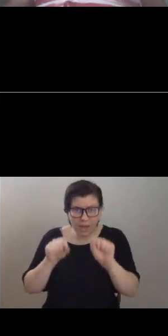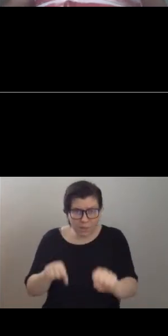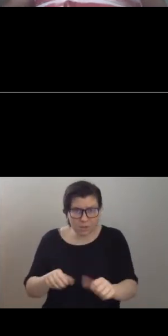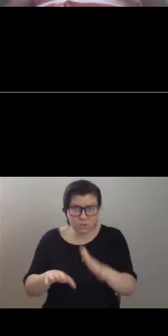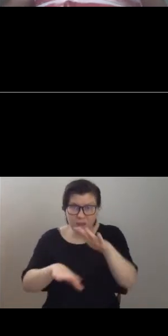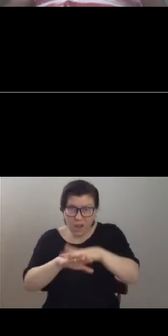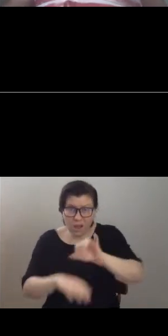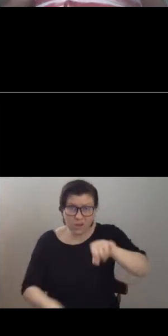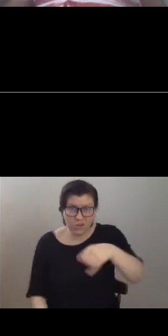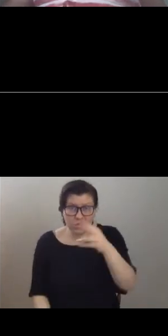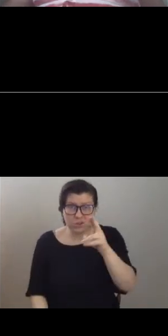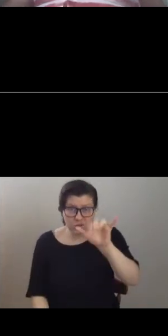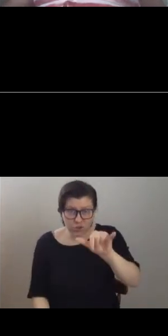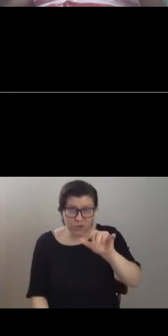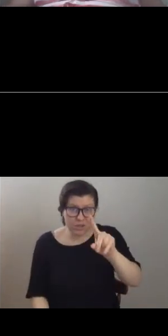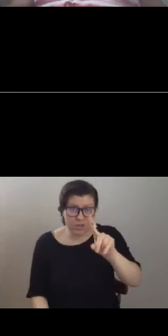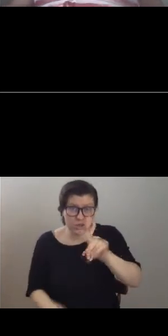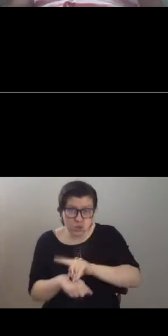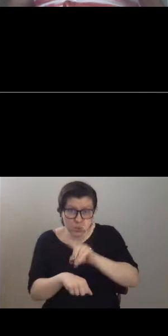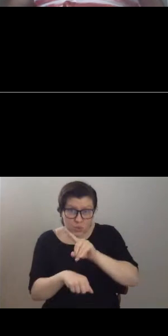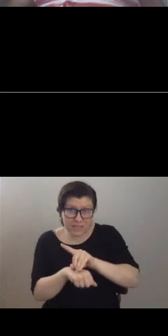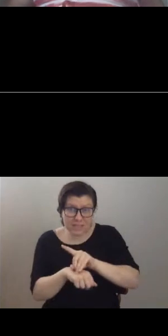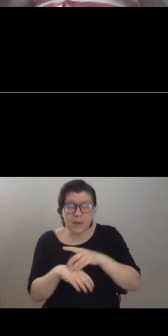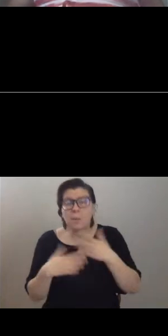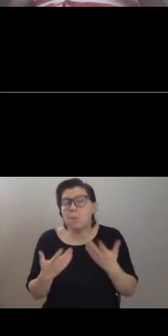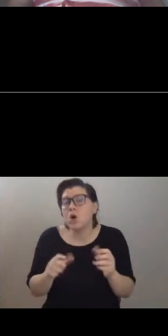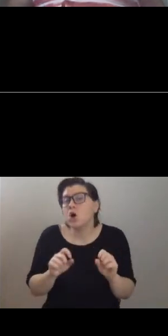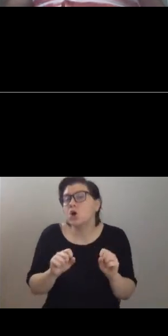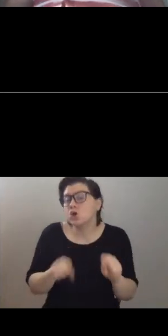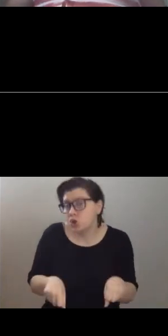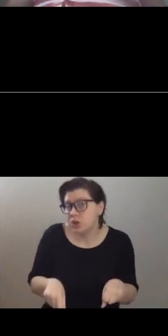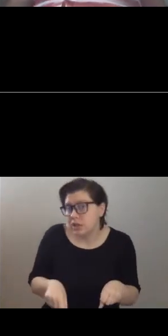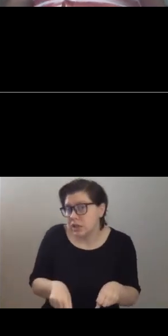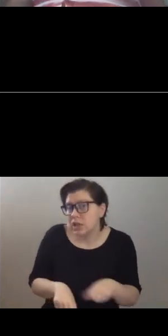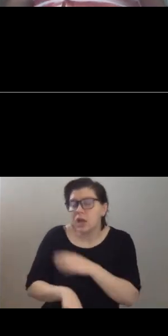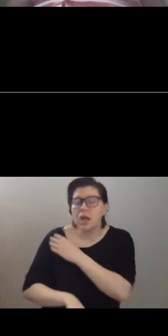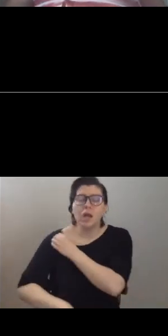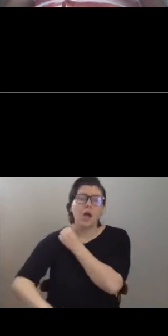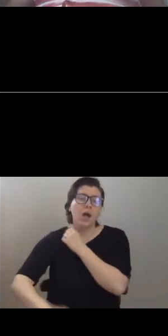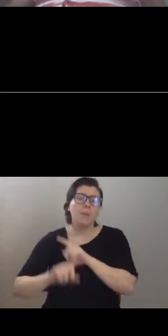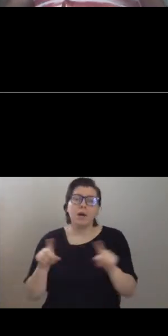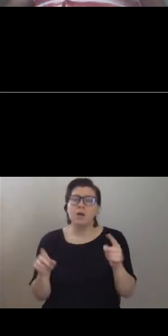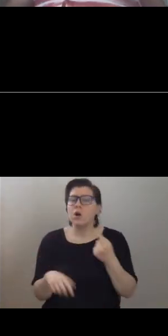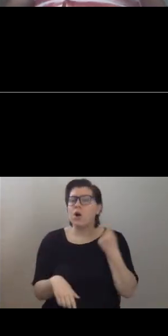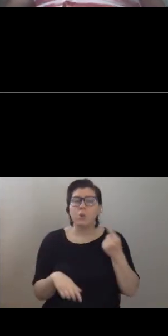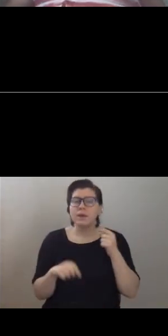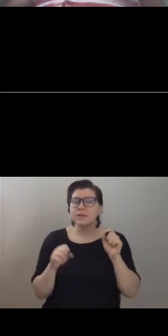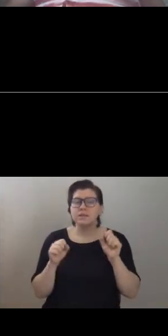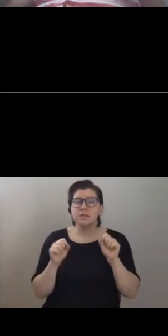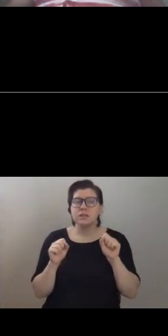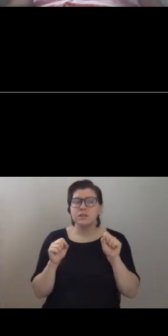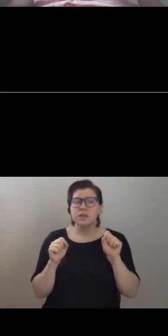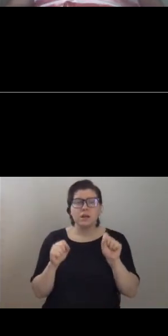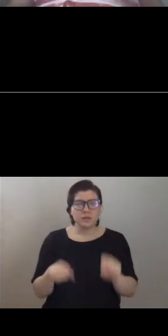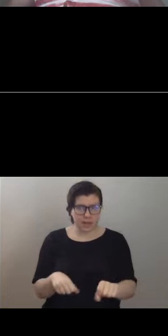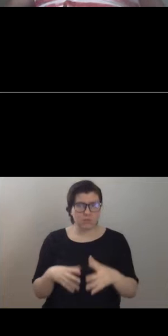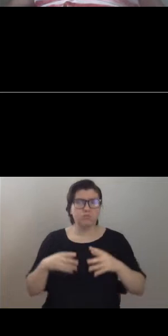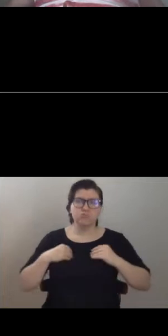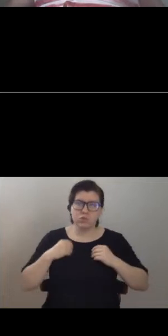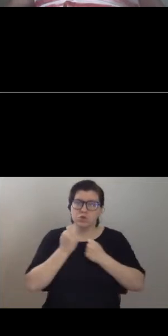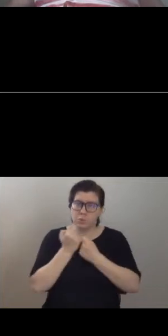the answer is you could be, but you can always get support to write a